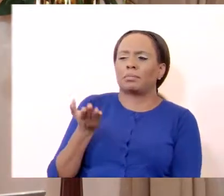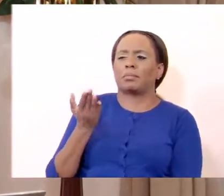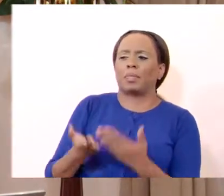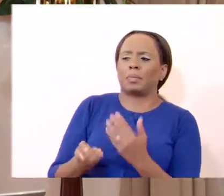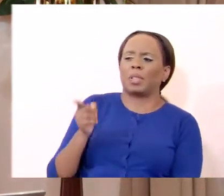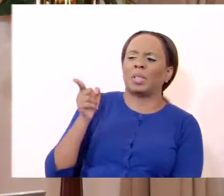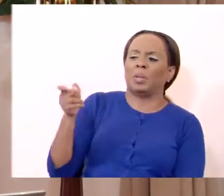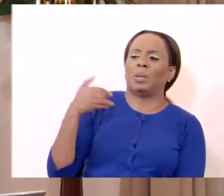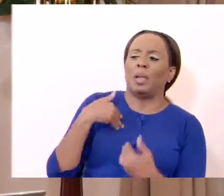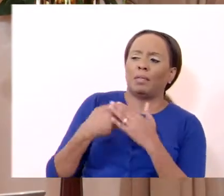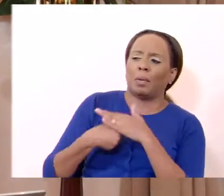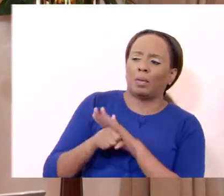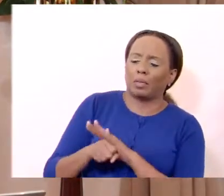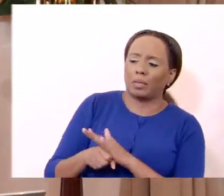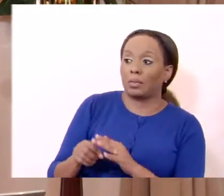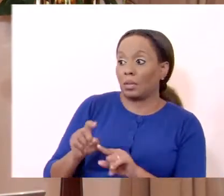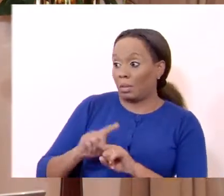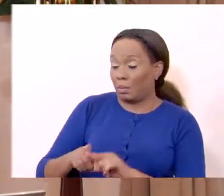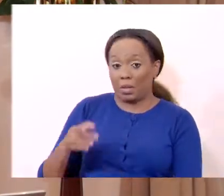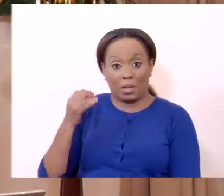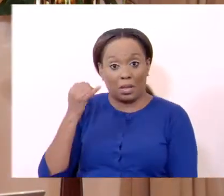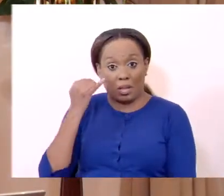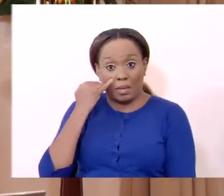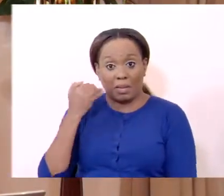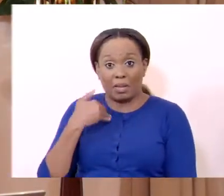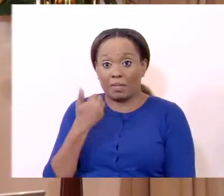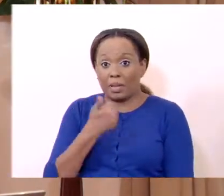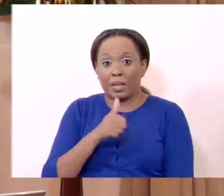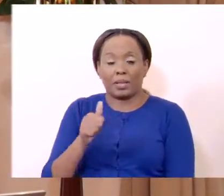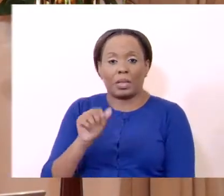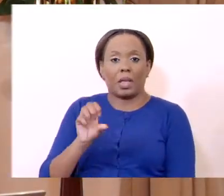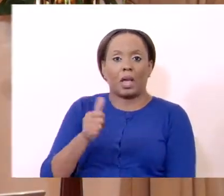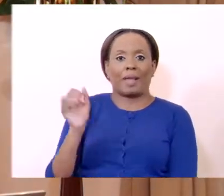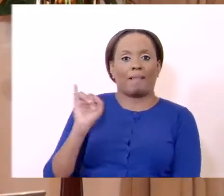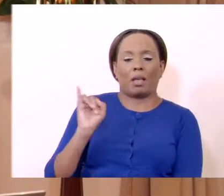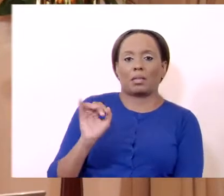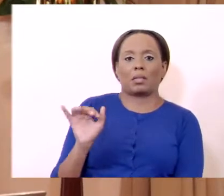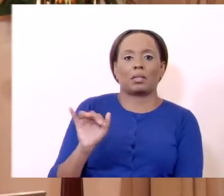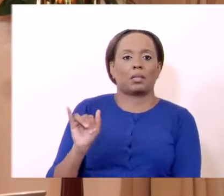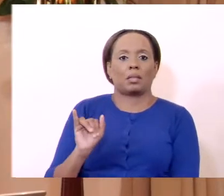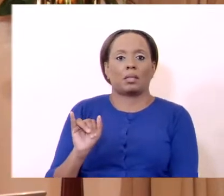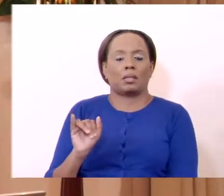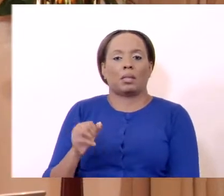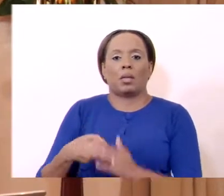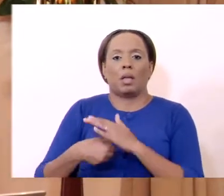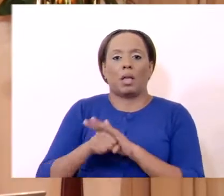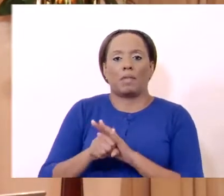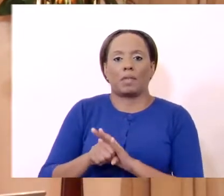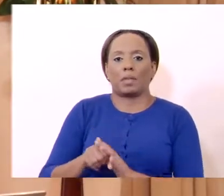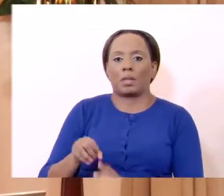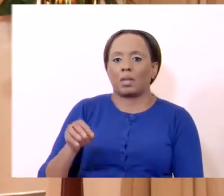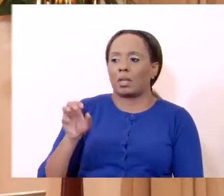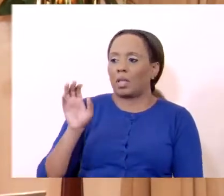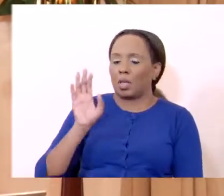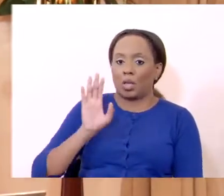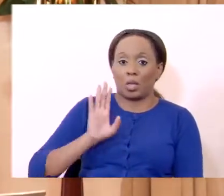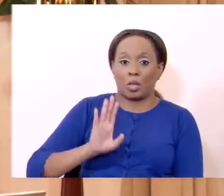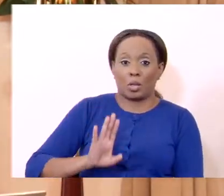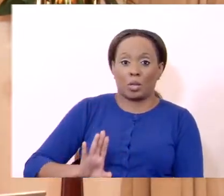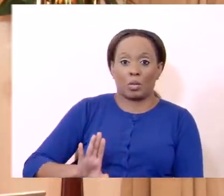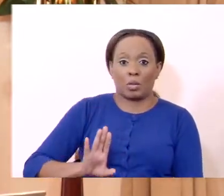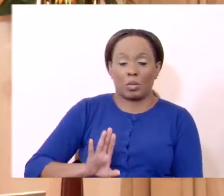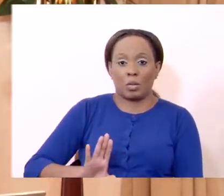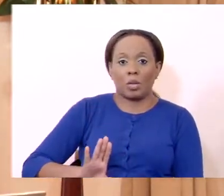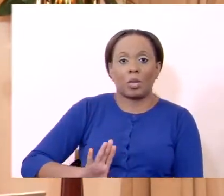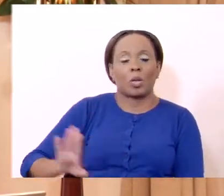have COVID, but if you have any viral infection, including, of course, COVID, your immune system is activated, and it is not